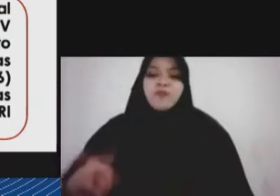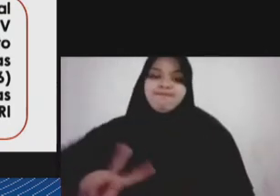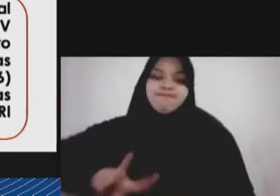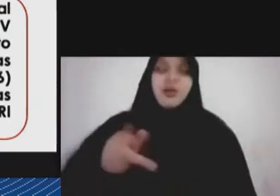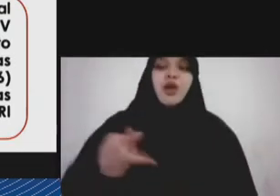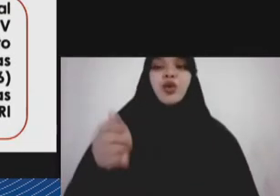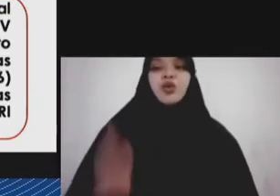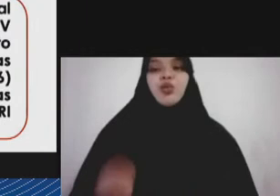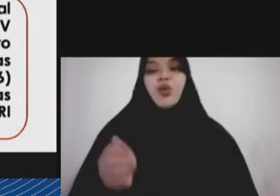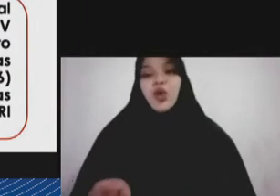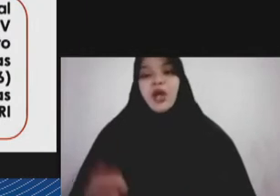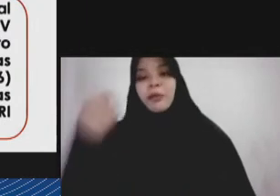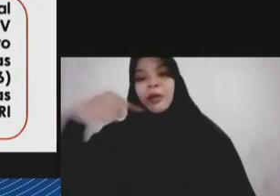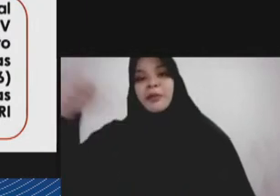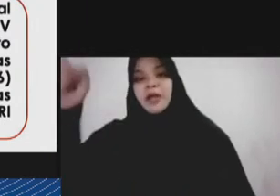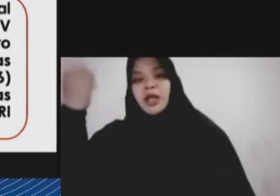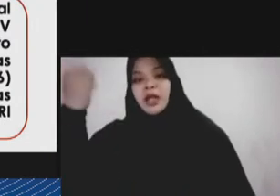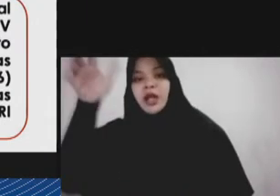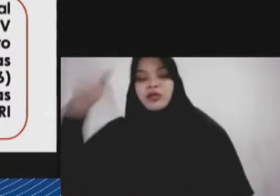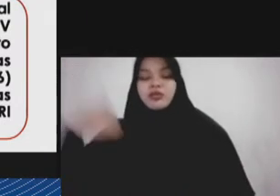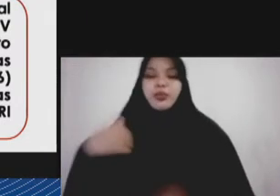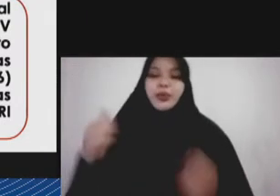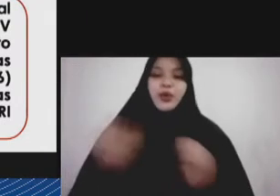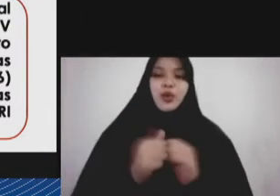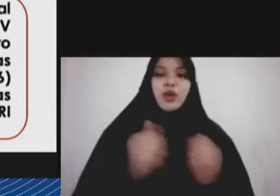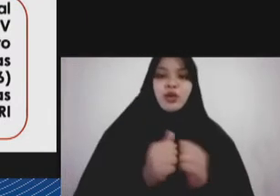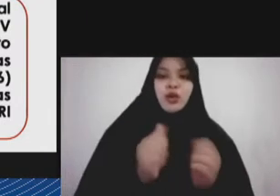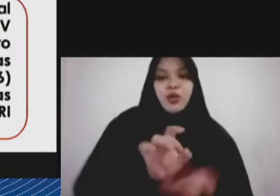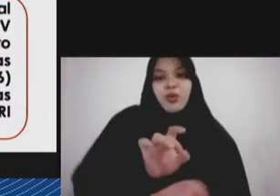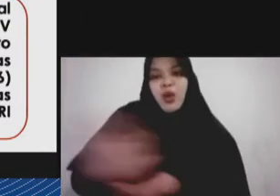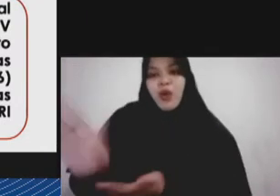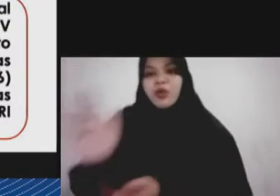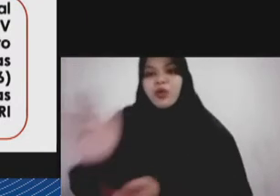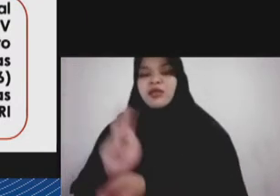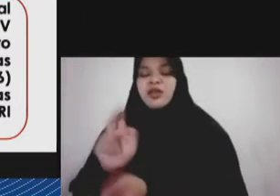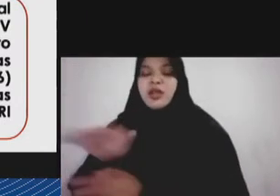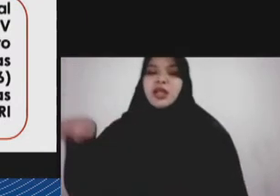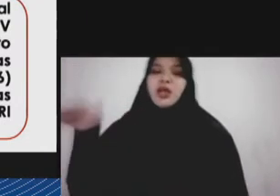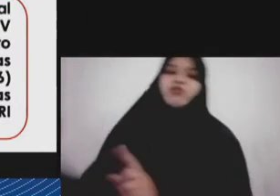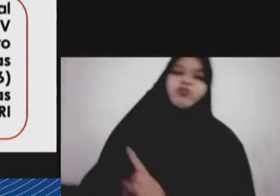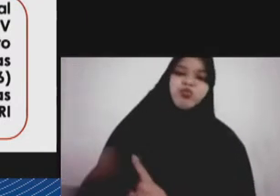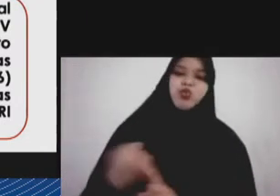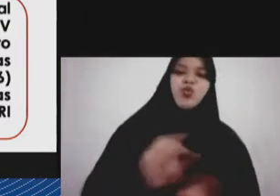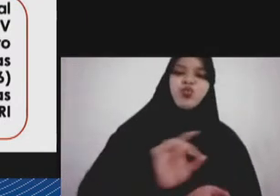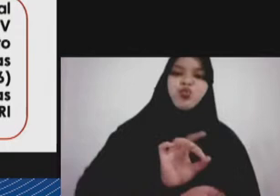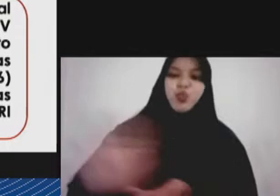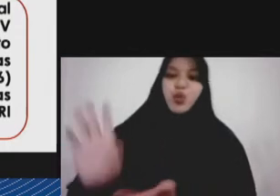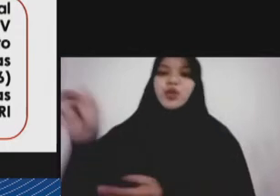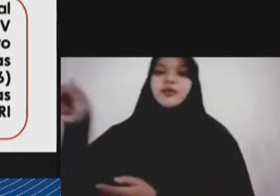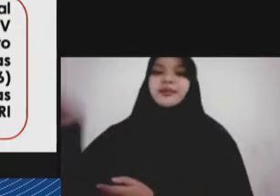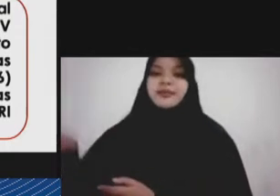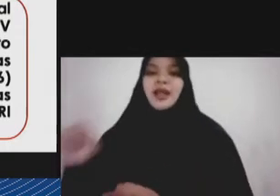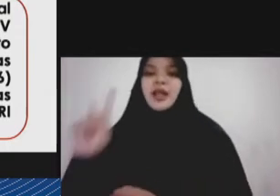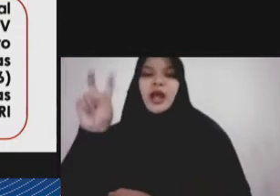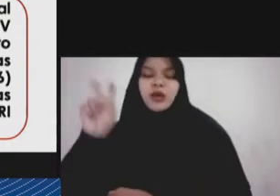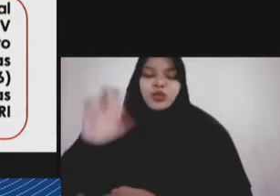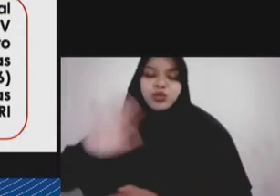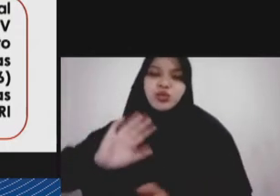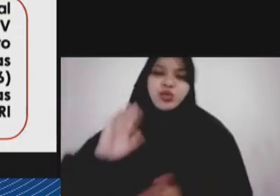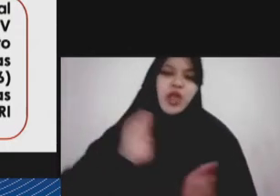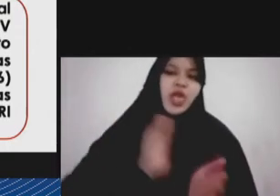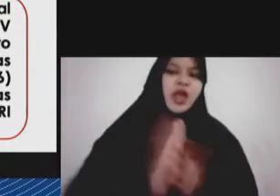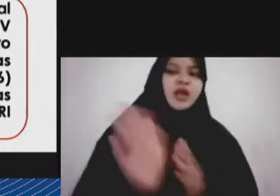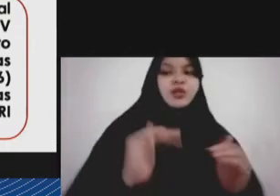government's most obvious commitment in the elimination of sexual violence is to be directly and actively involved in